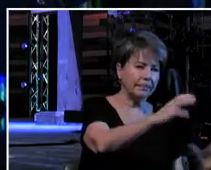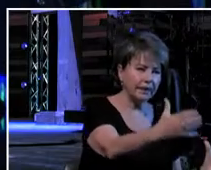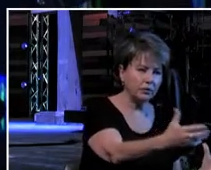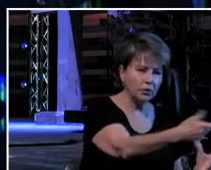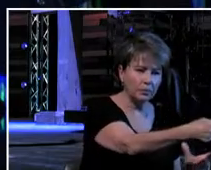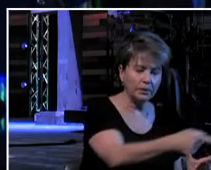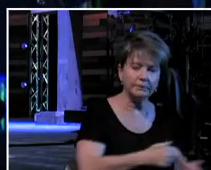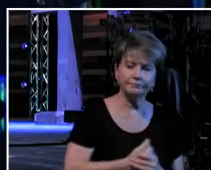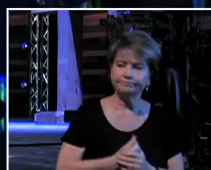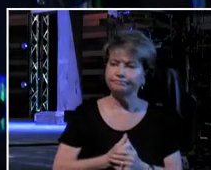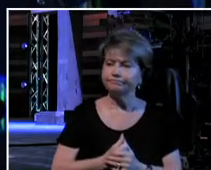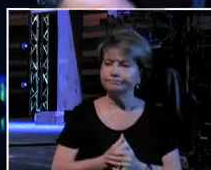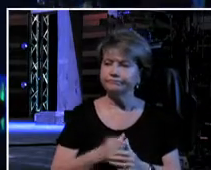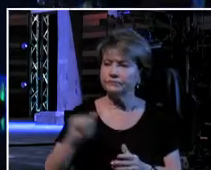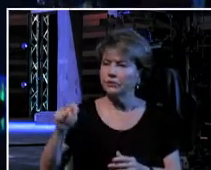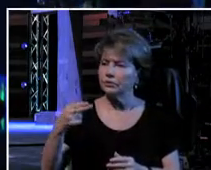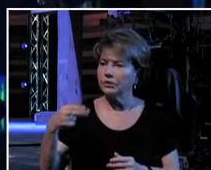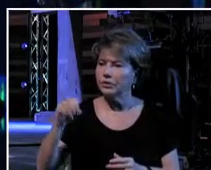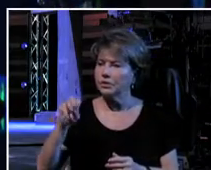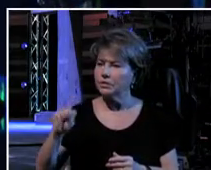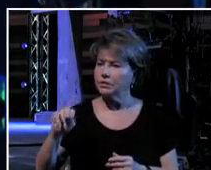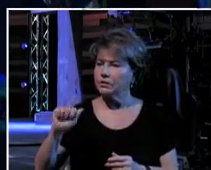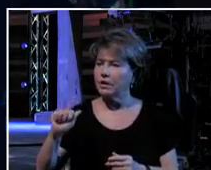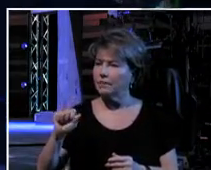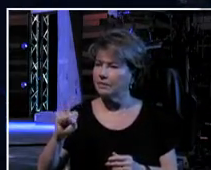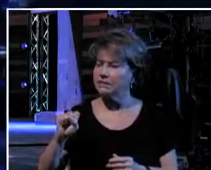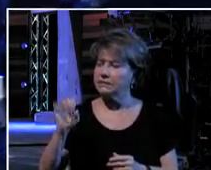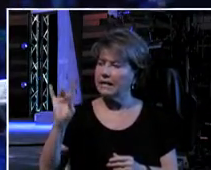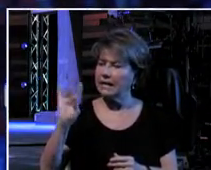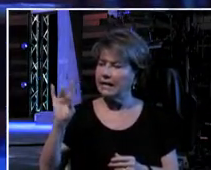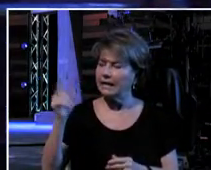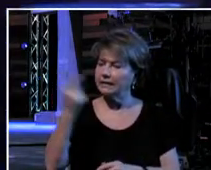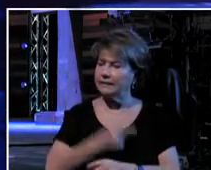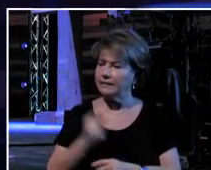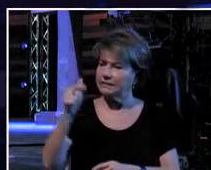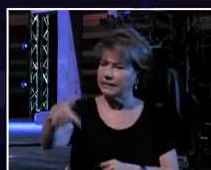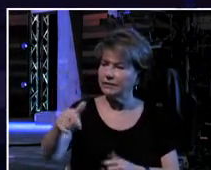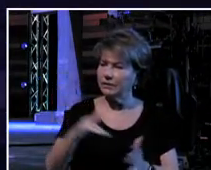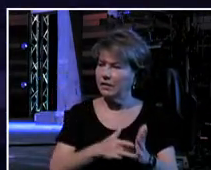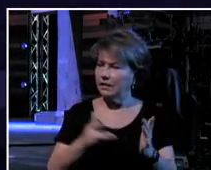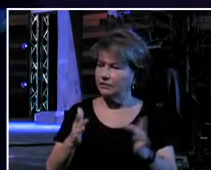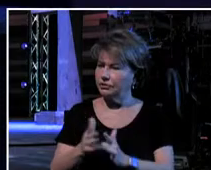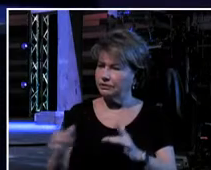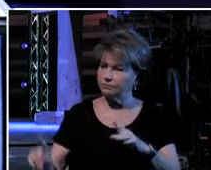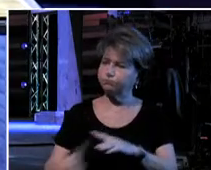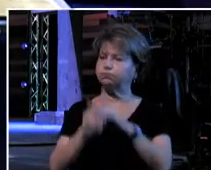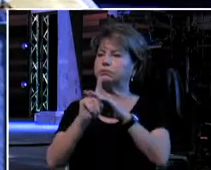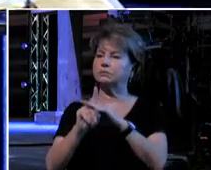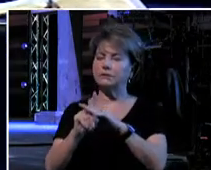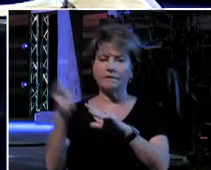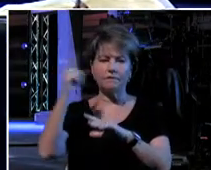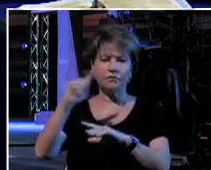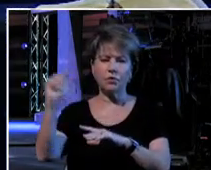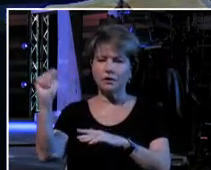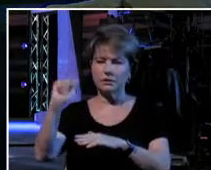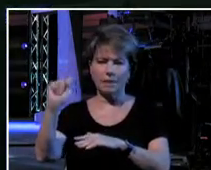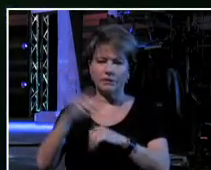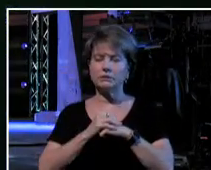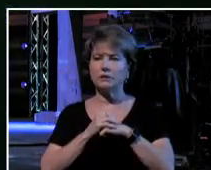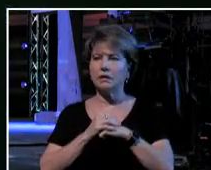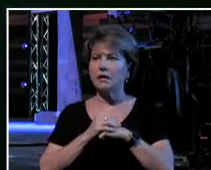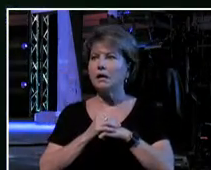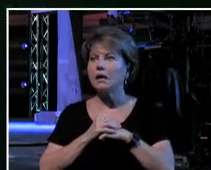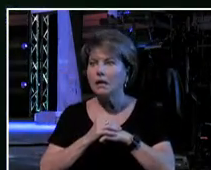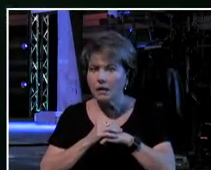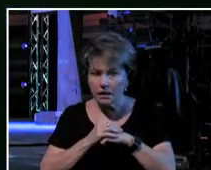not in that room. But 8 days later, Jesus appears before Thomas and he says, my Lord and my God.